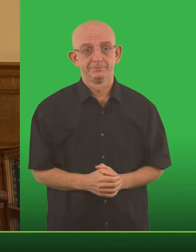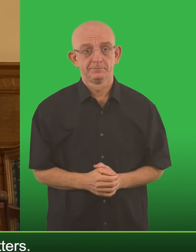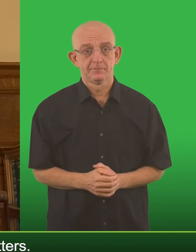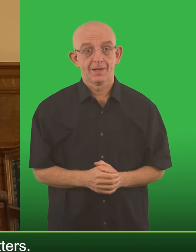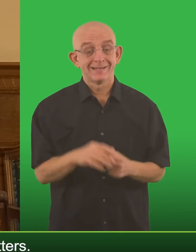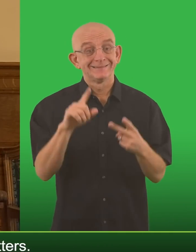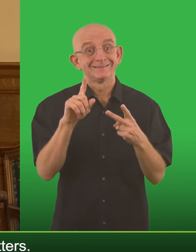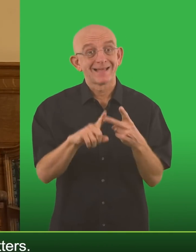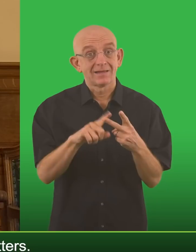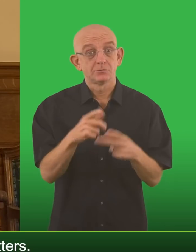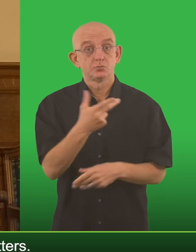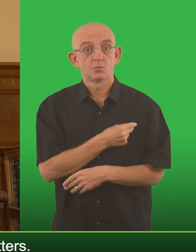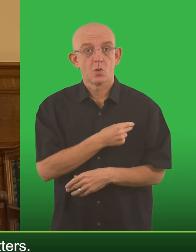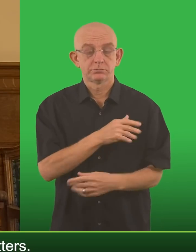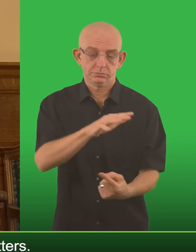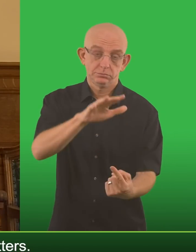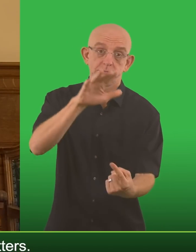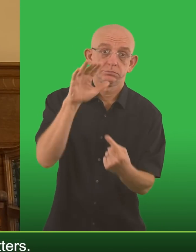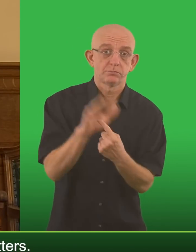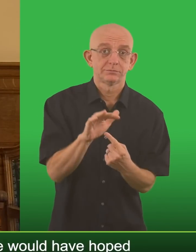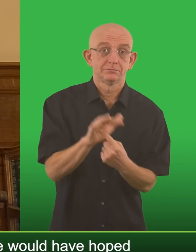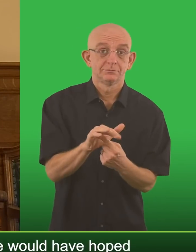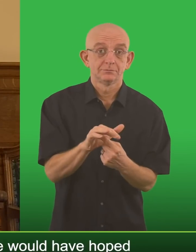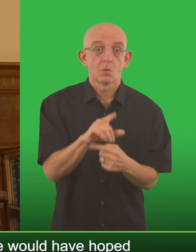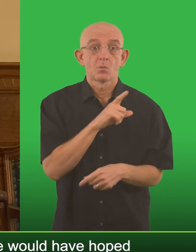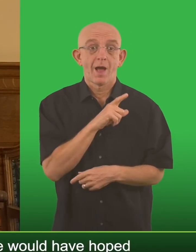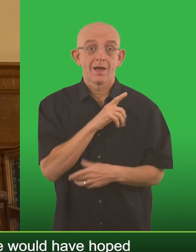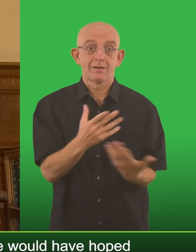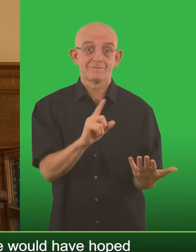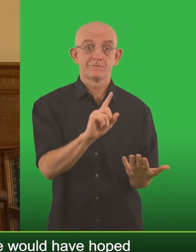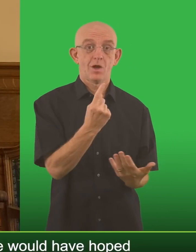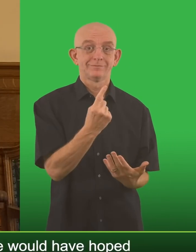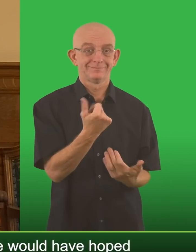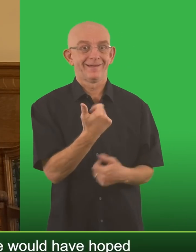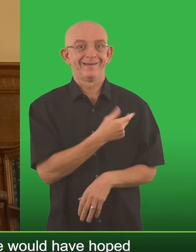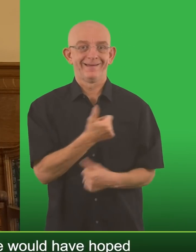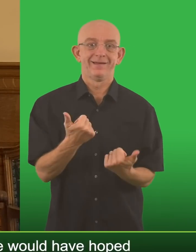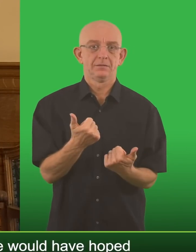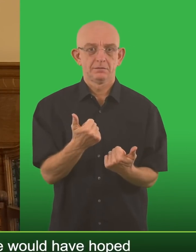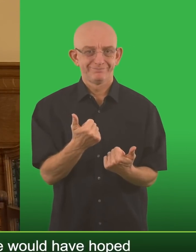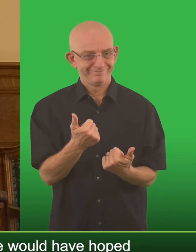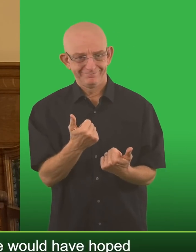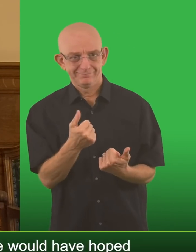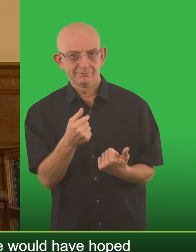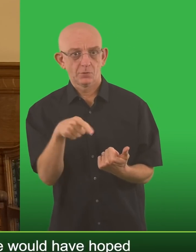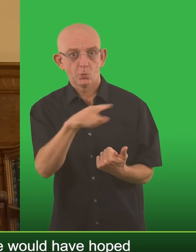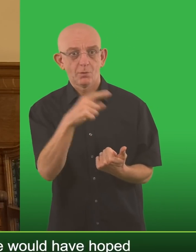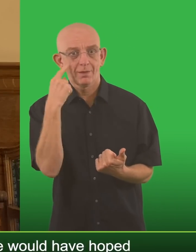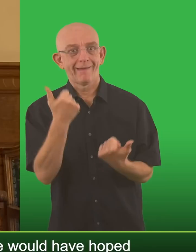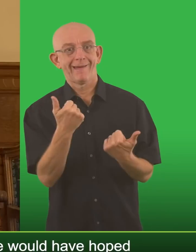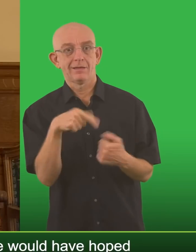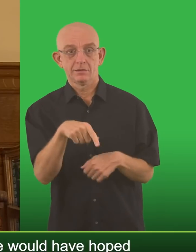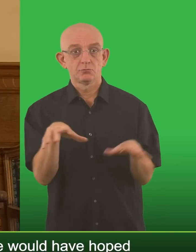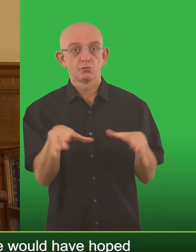The second dose matters. So first dose is not as effective as we would have